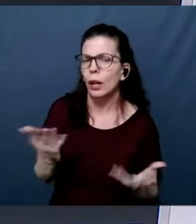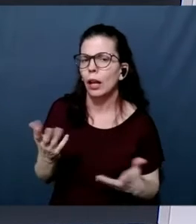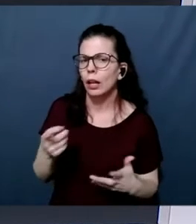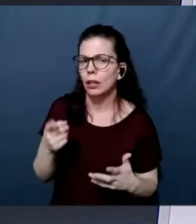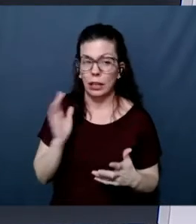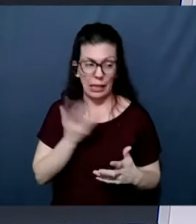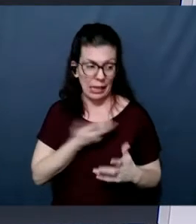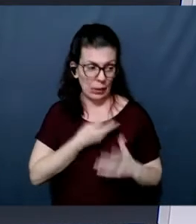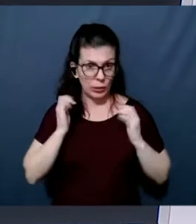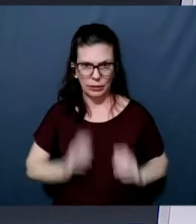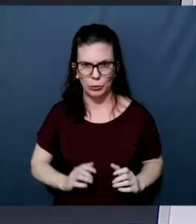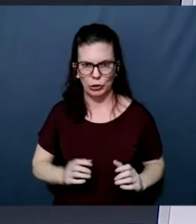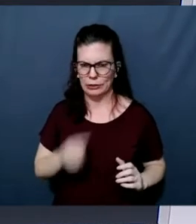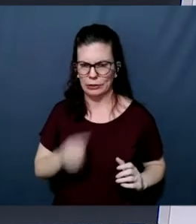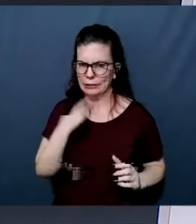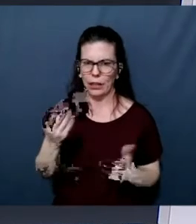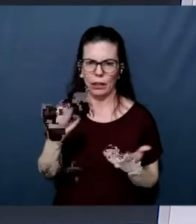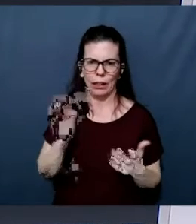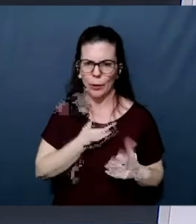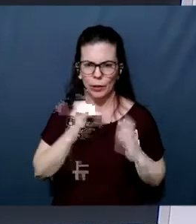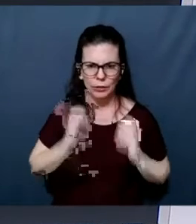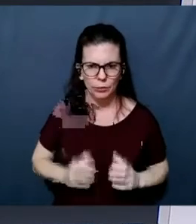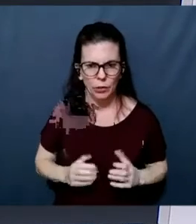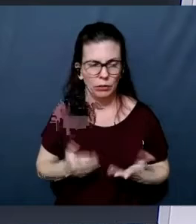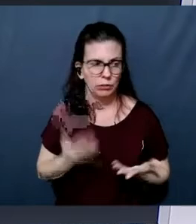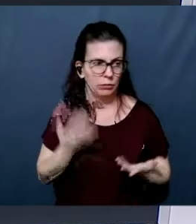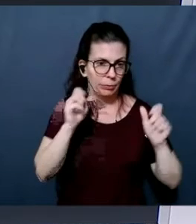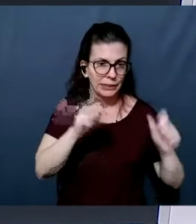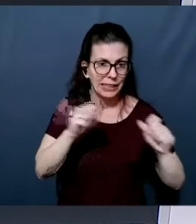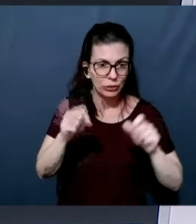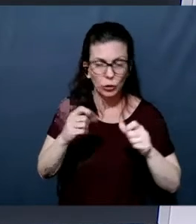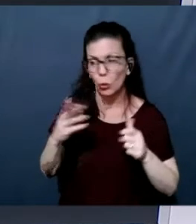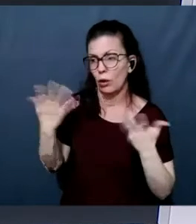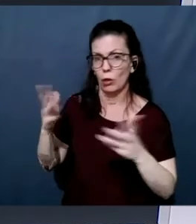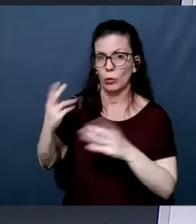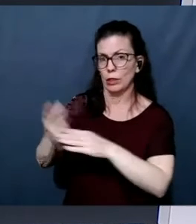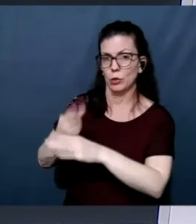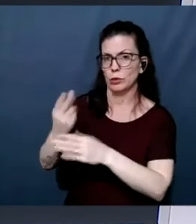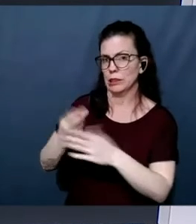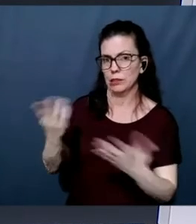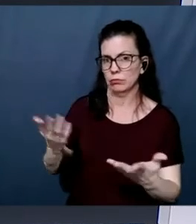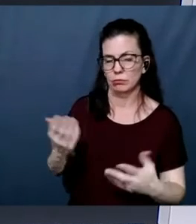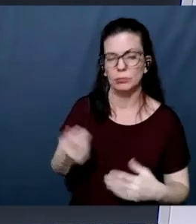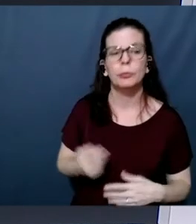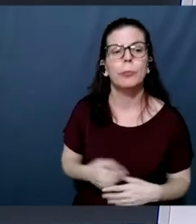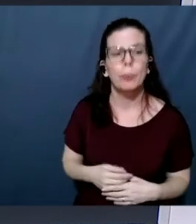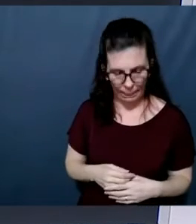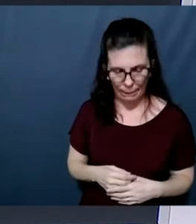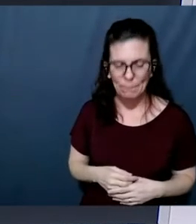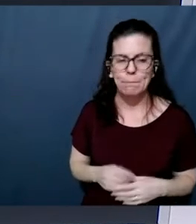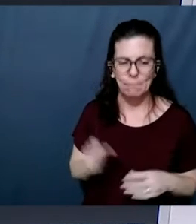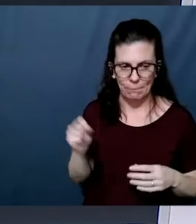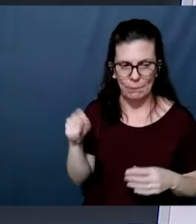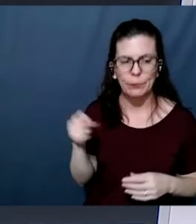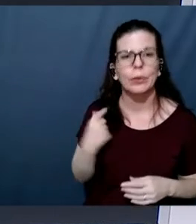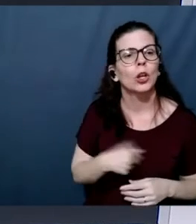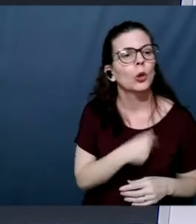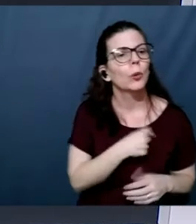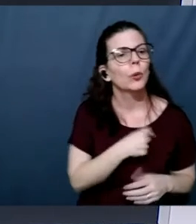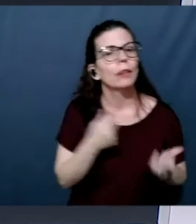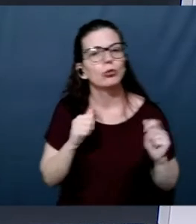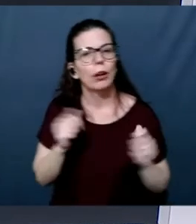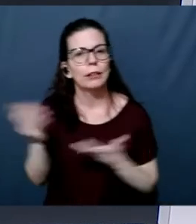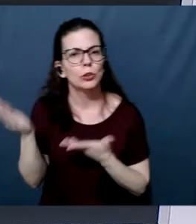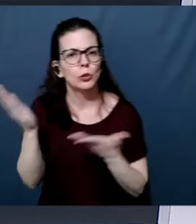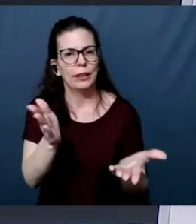about, whether it's potential or people who are already using this? Sure. So, essentially what we've tried to deliver